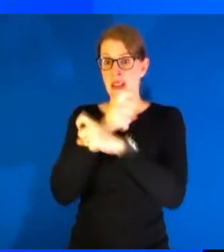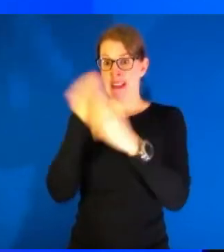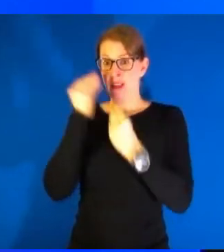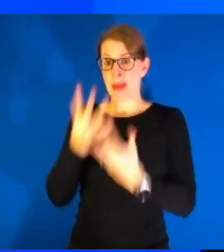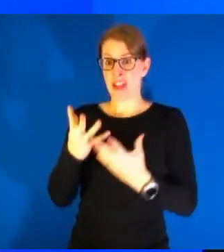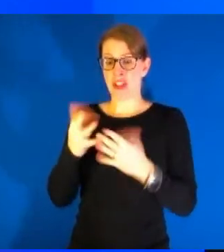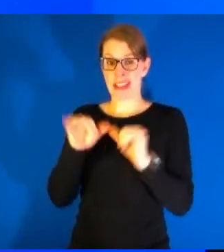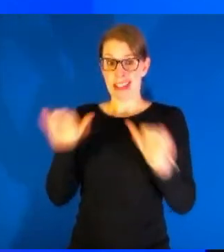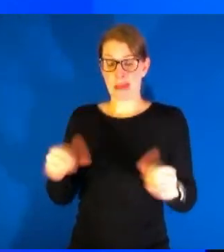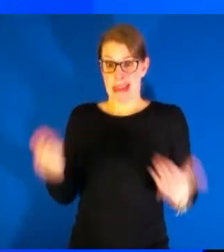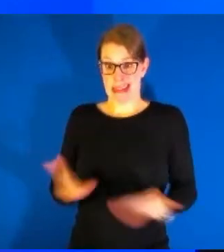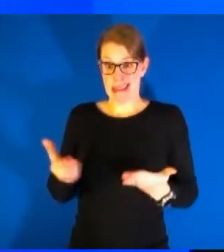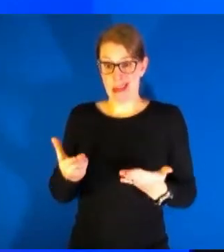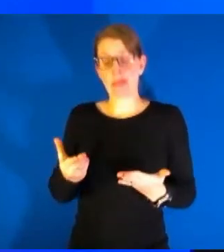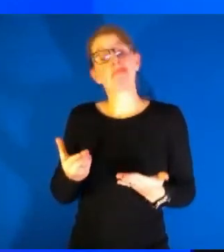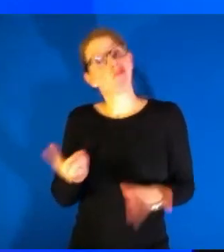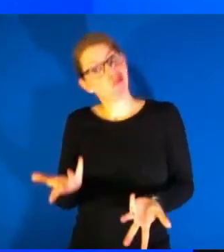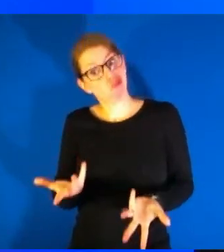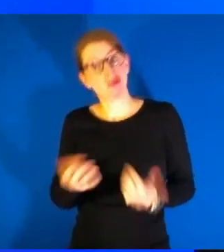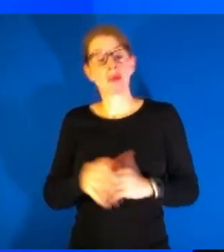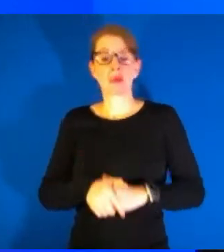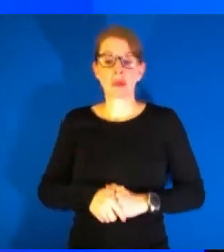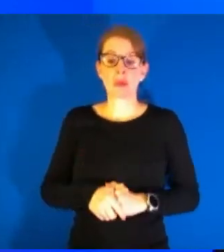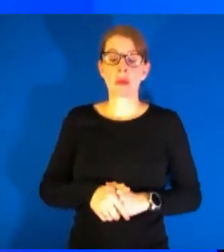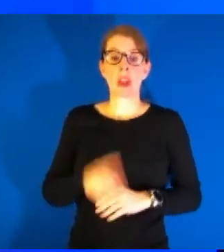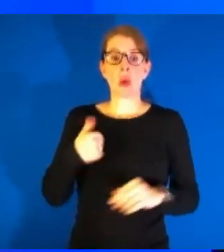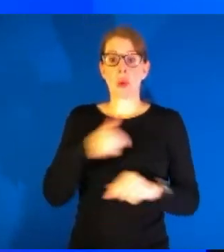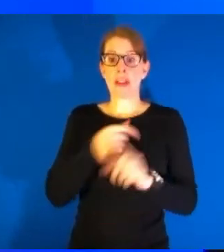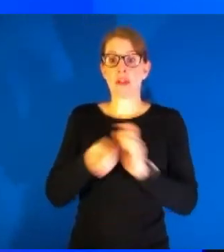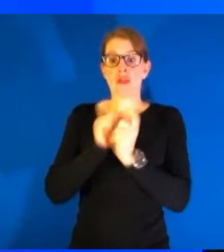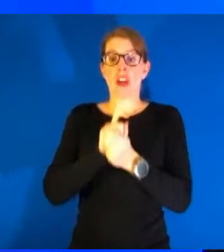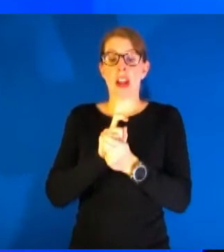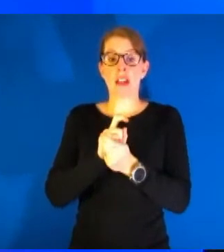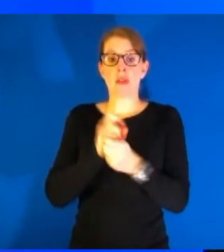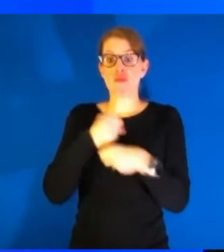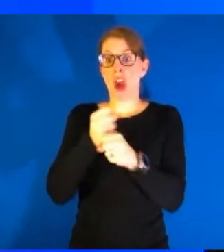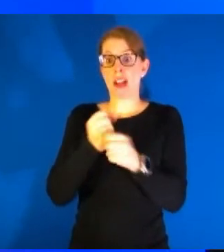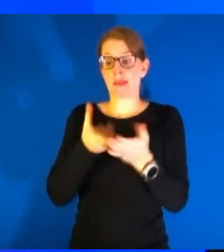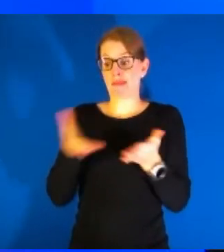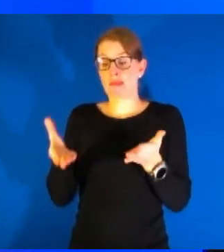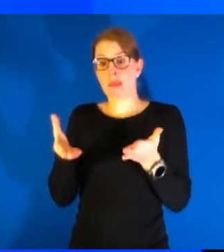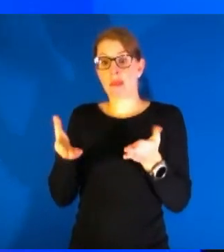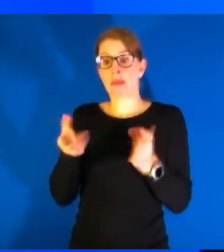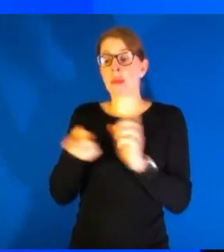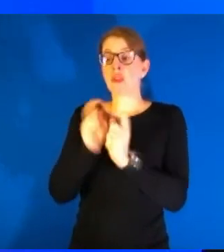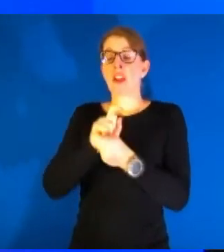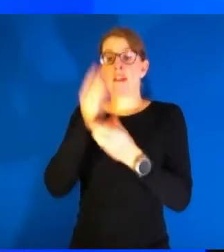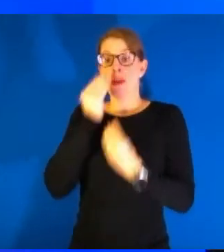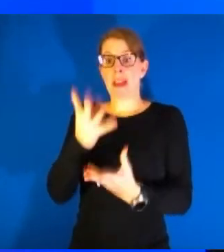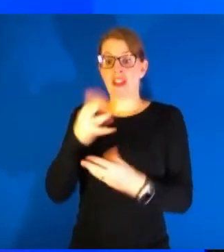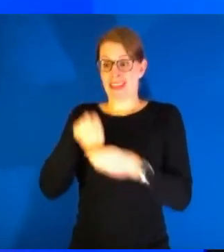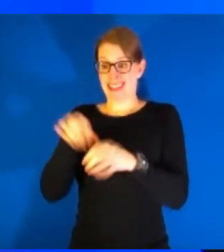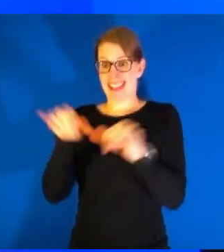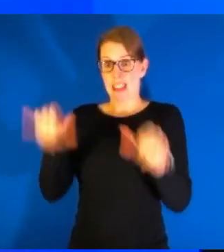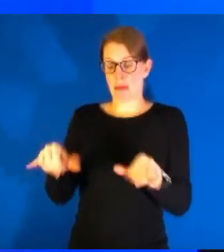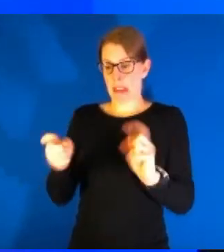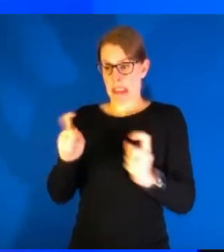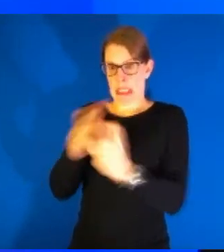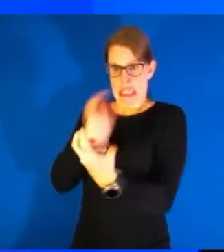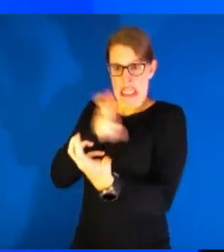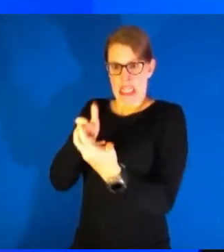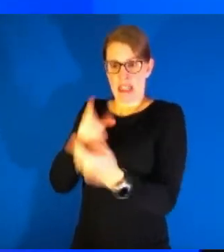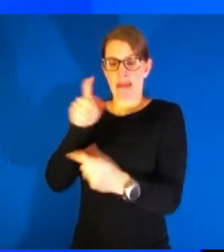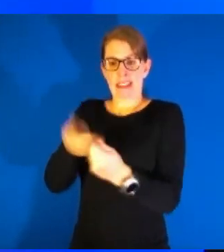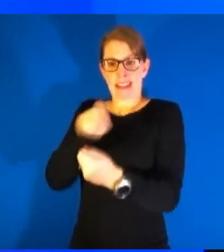health system, as you might imagine. So every time we change products, we have to change the information in our information system because it has to match exactly. When you give a